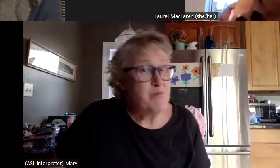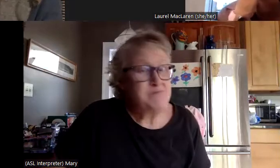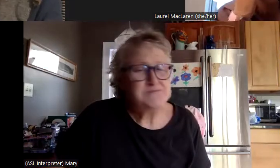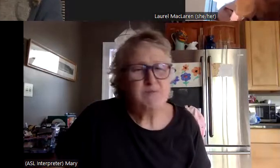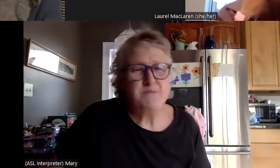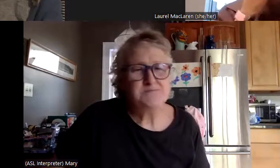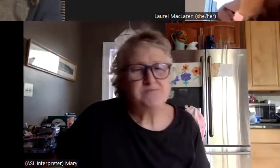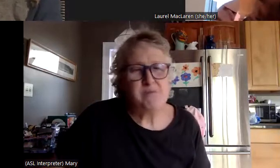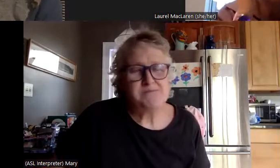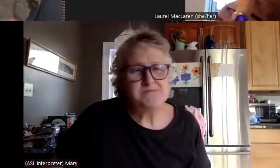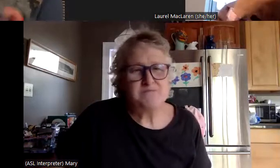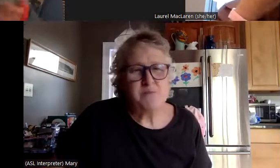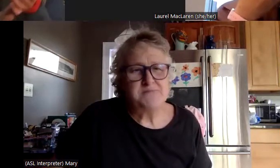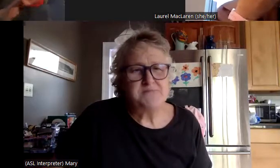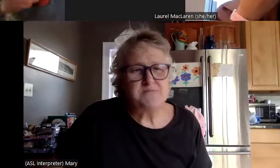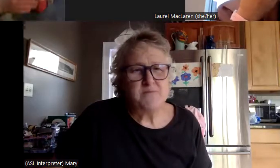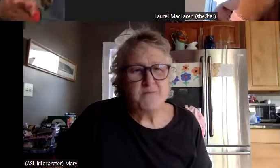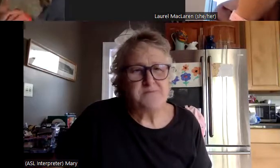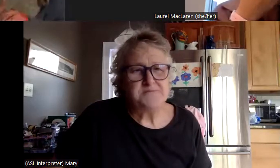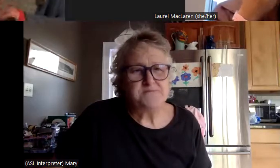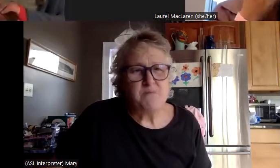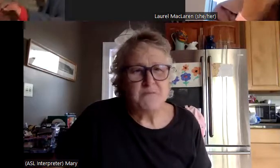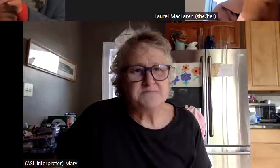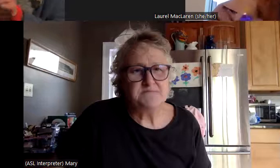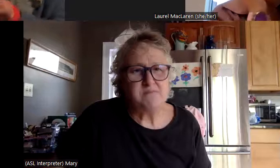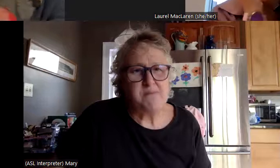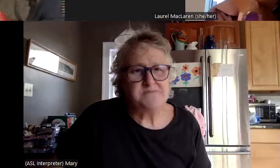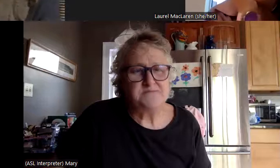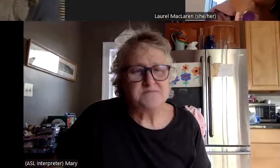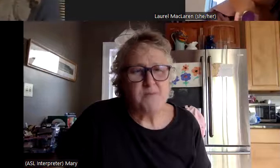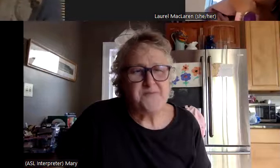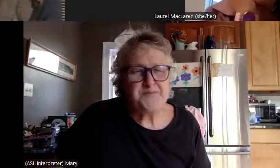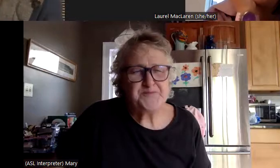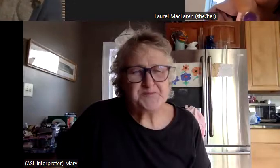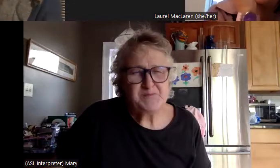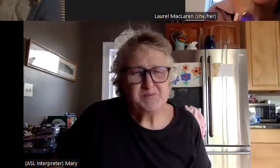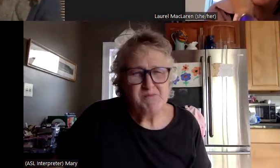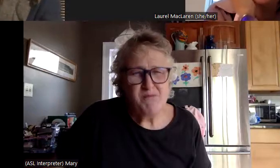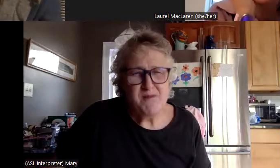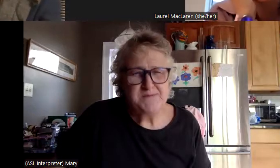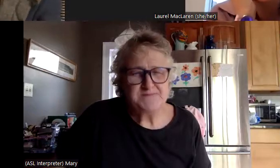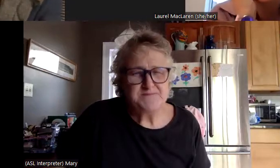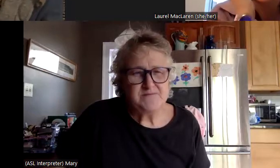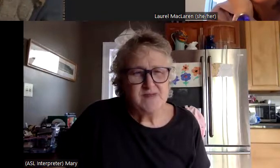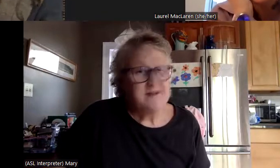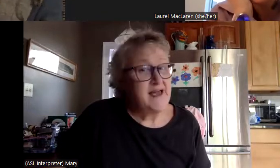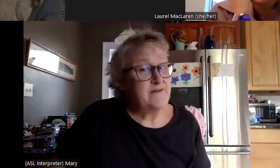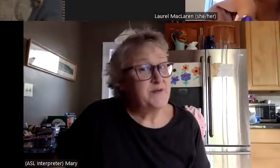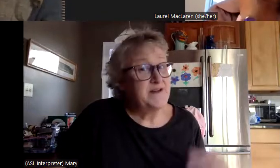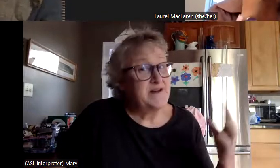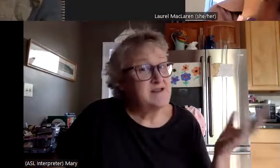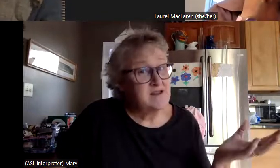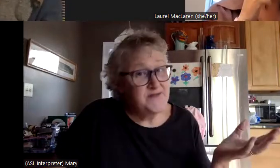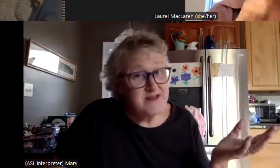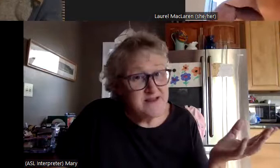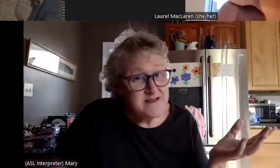No, somebody needs to supply me with overhead to create that dream. You Yeah. have a